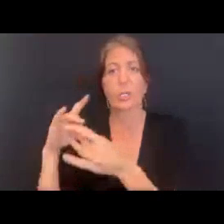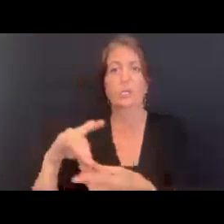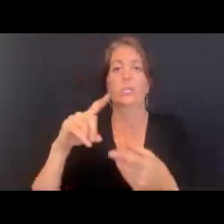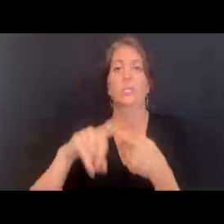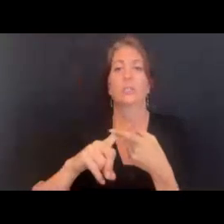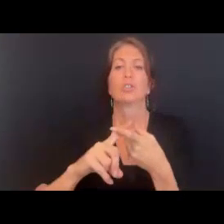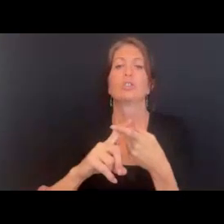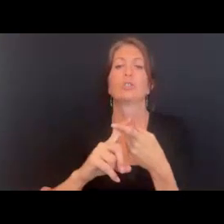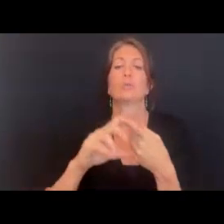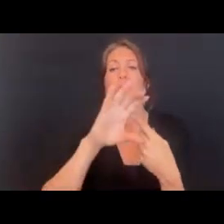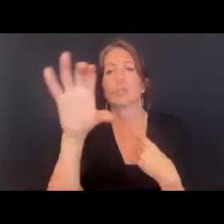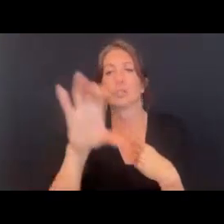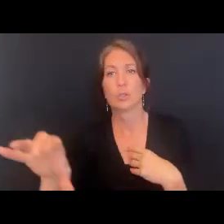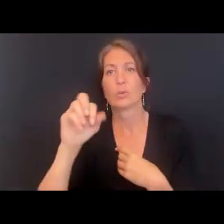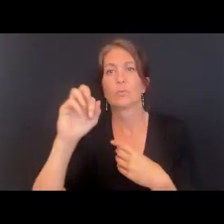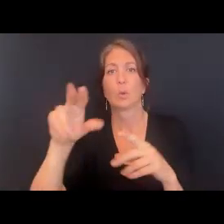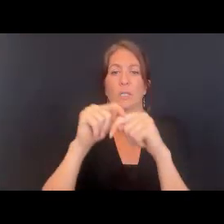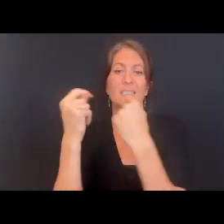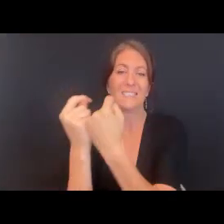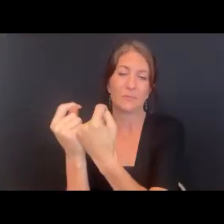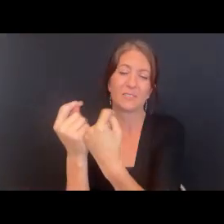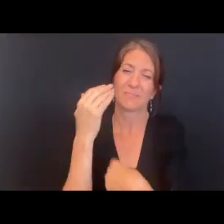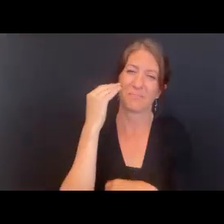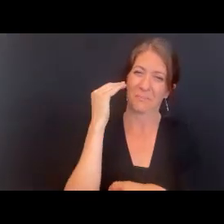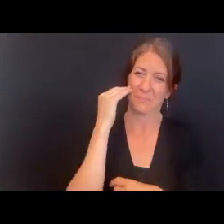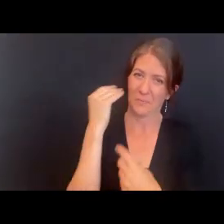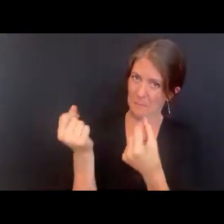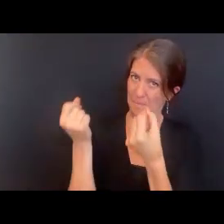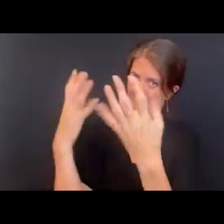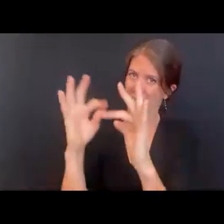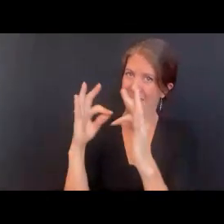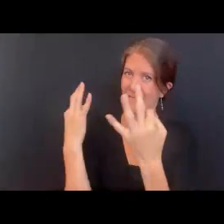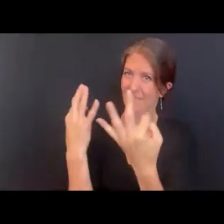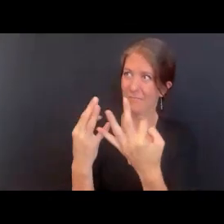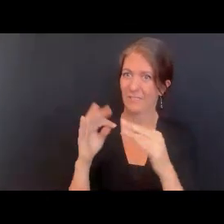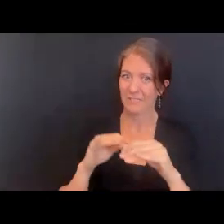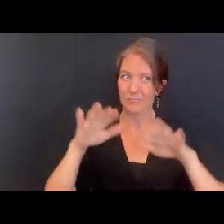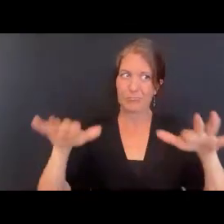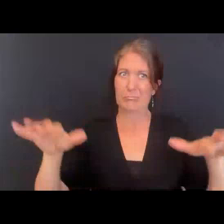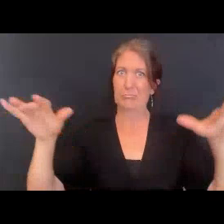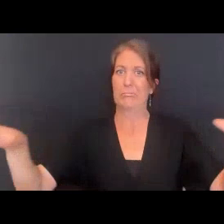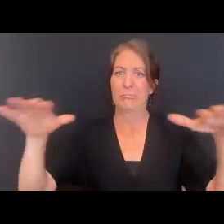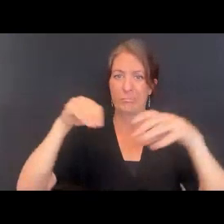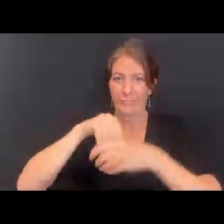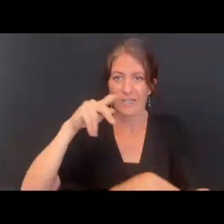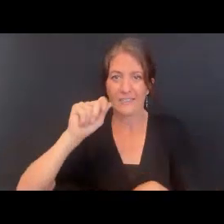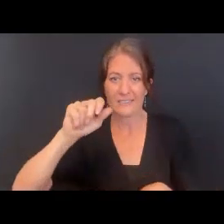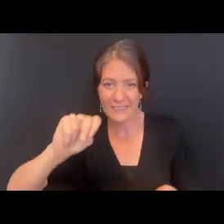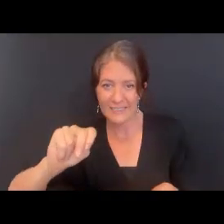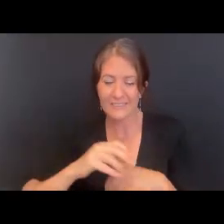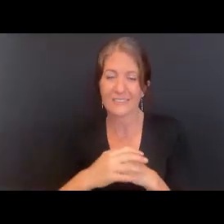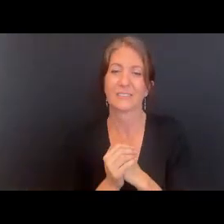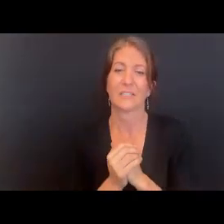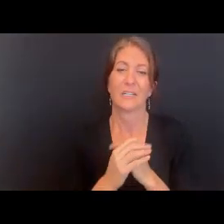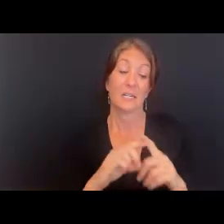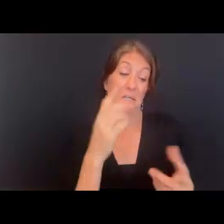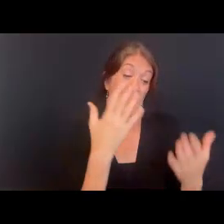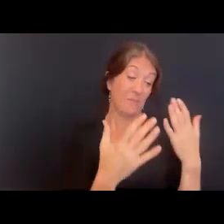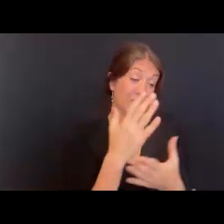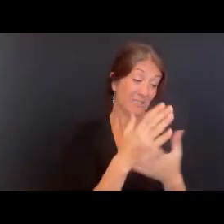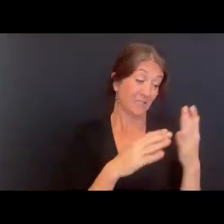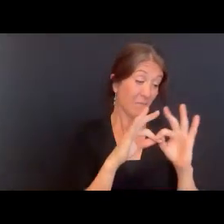Zoom or Teams. We understand we have many families that are spread out not only across Kansas, but they may have family outside of